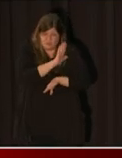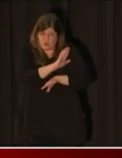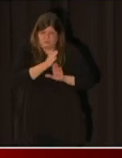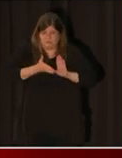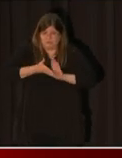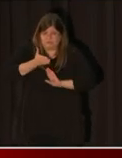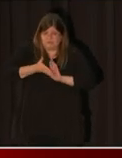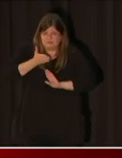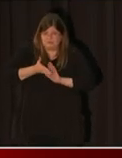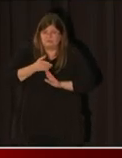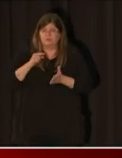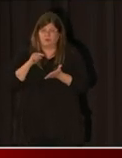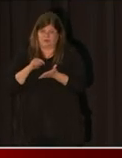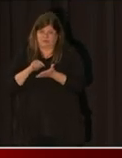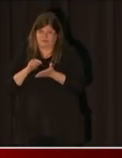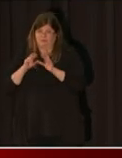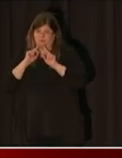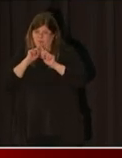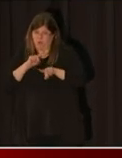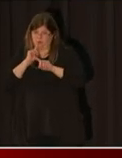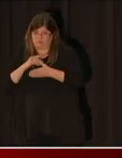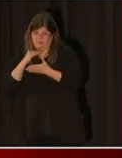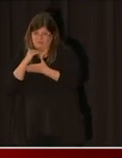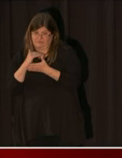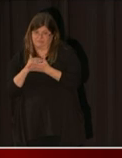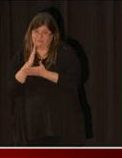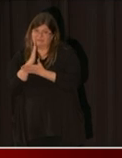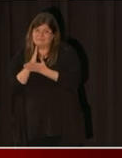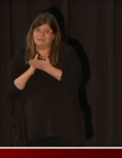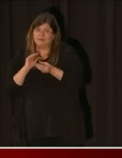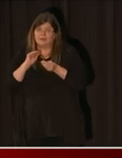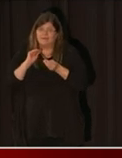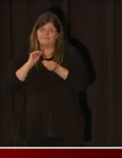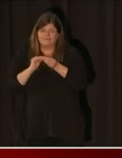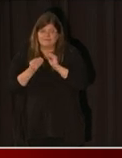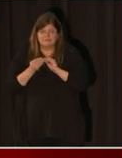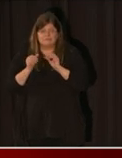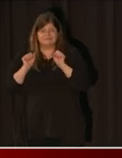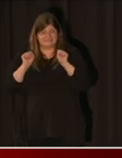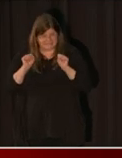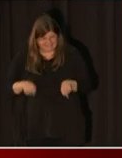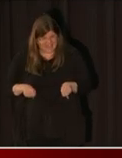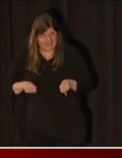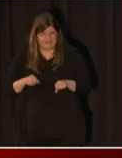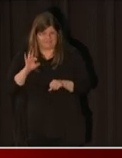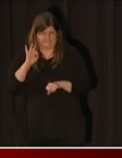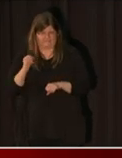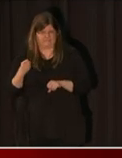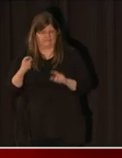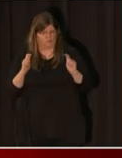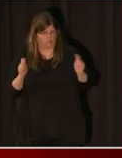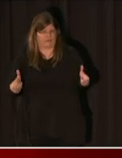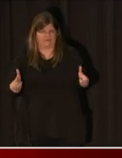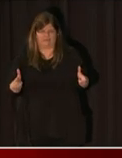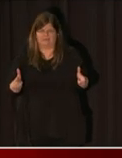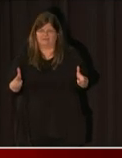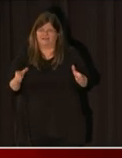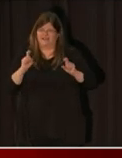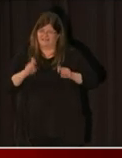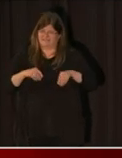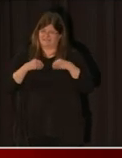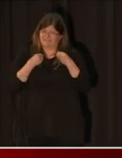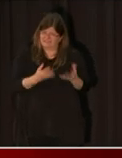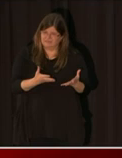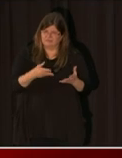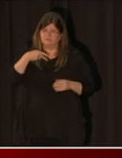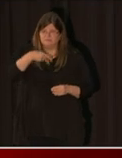report could be made more quickly than others. For example, around getting PPE distributed, which we've reported on